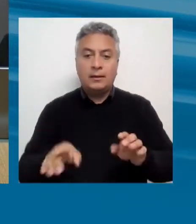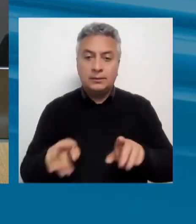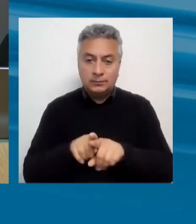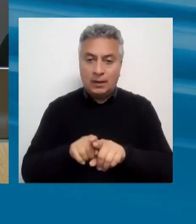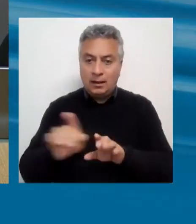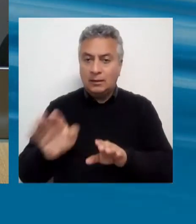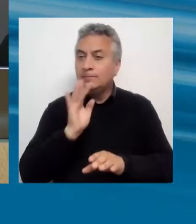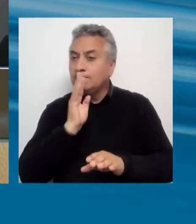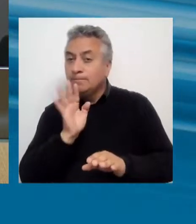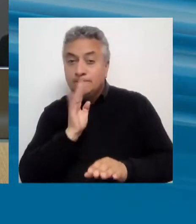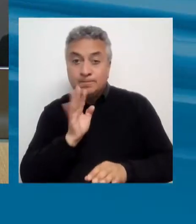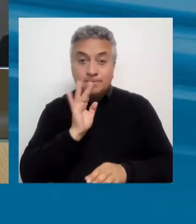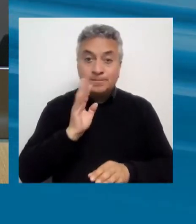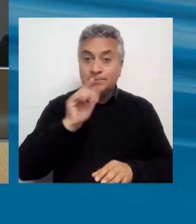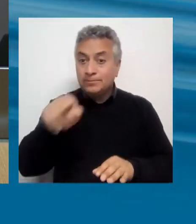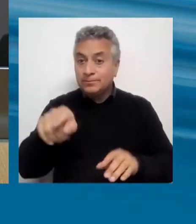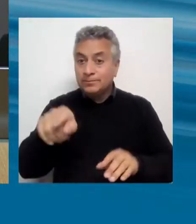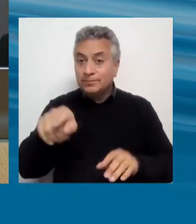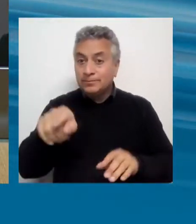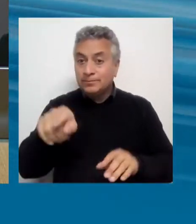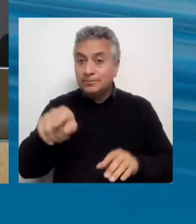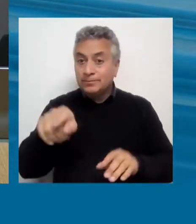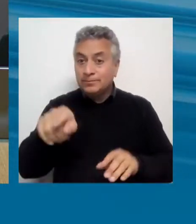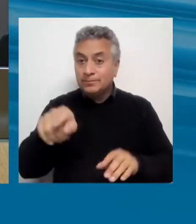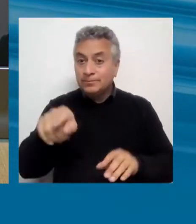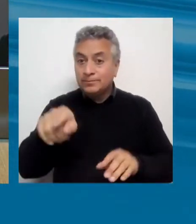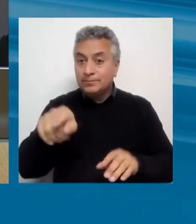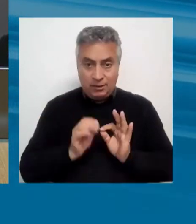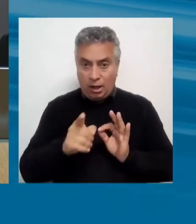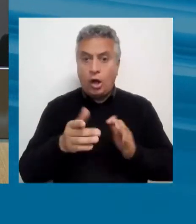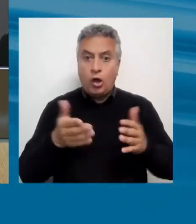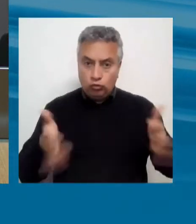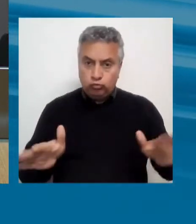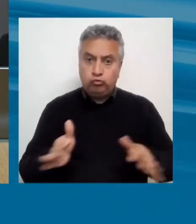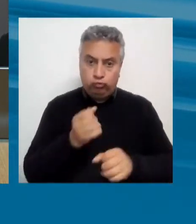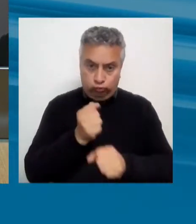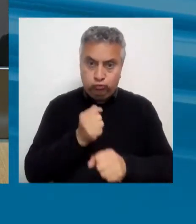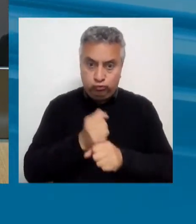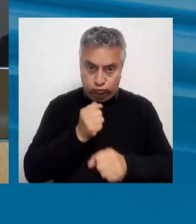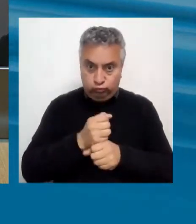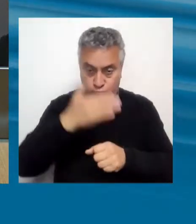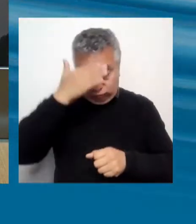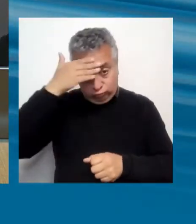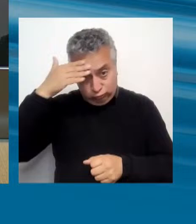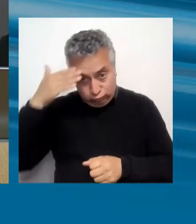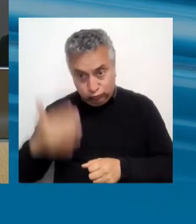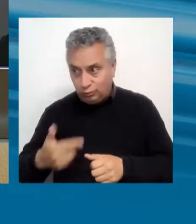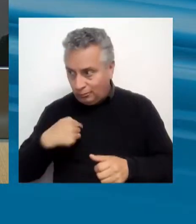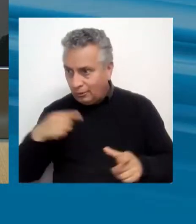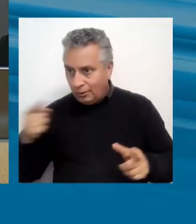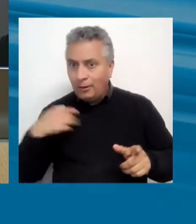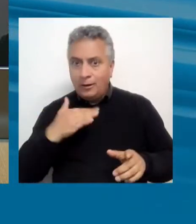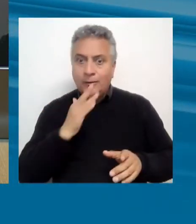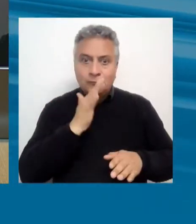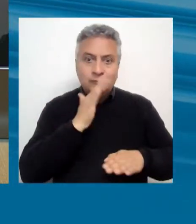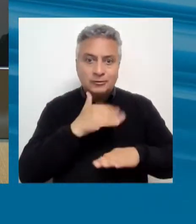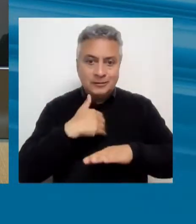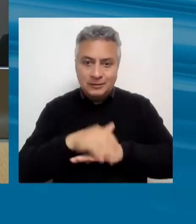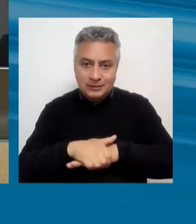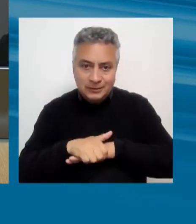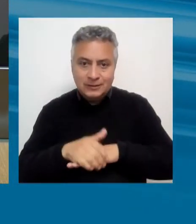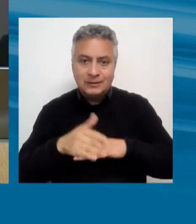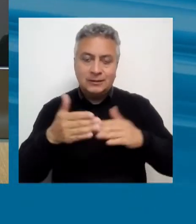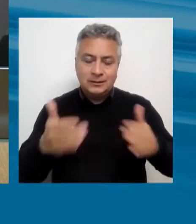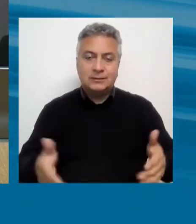your work has been for me and for my colleagues. So we thank you, those who are translating it into English and other languages, as well as